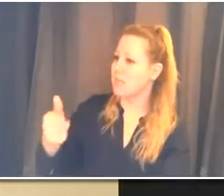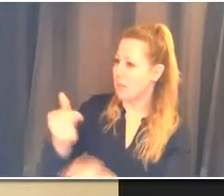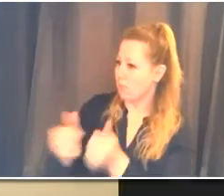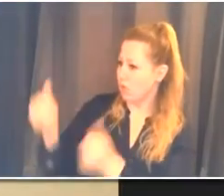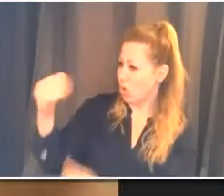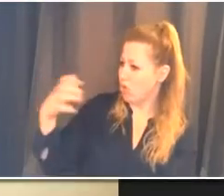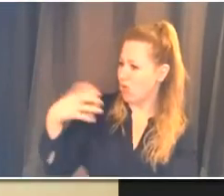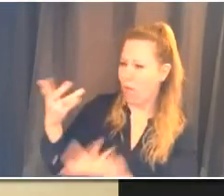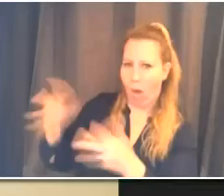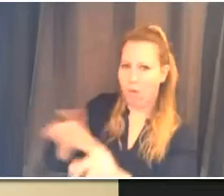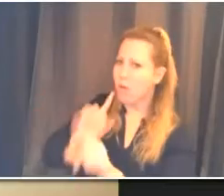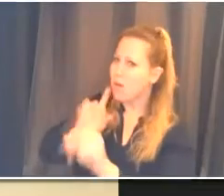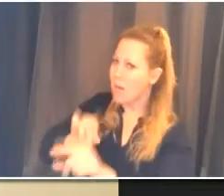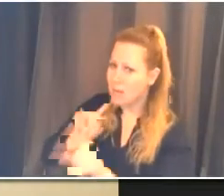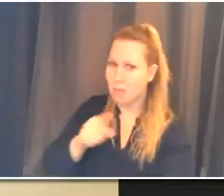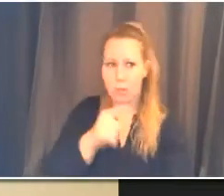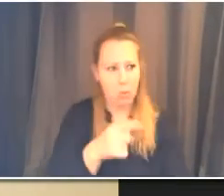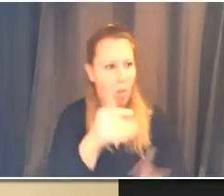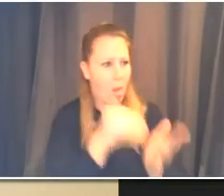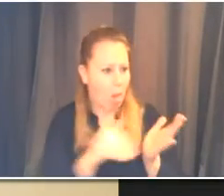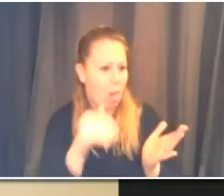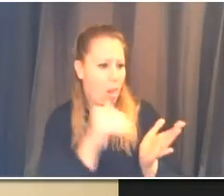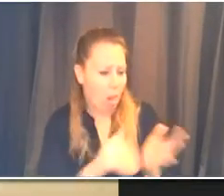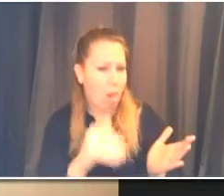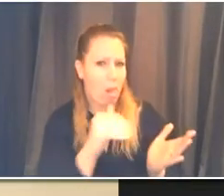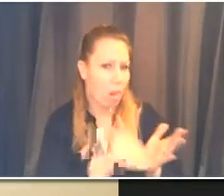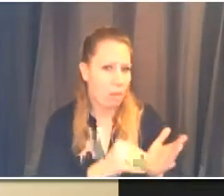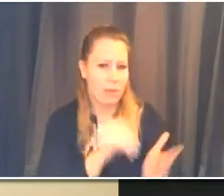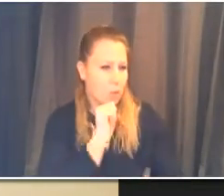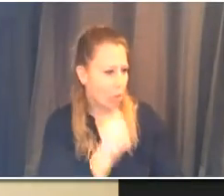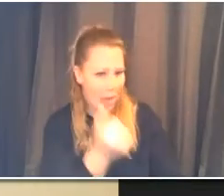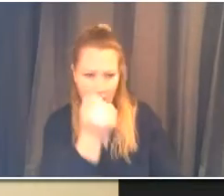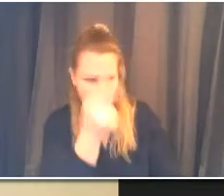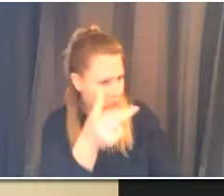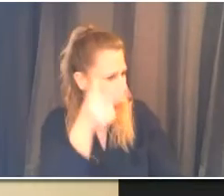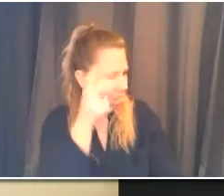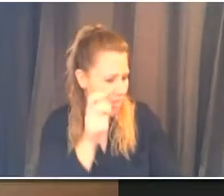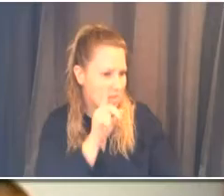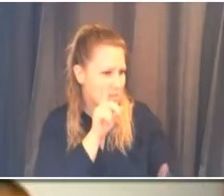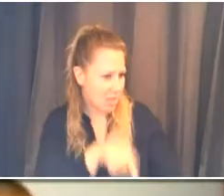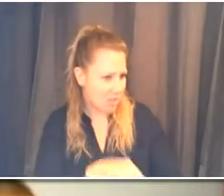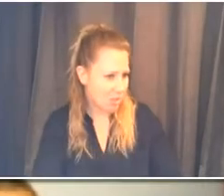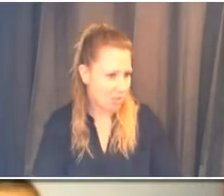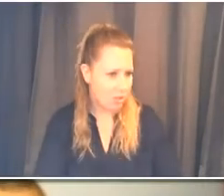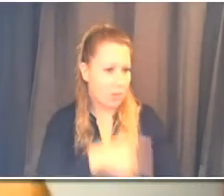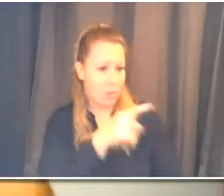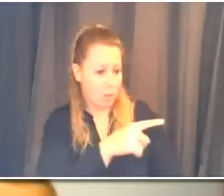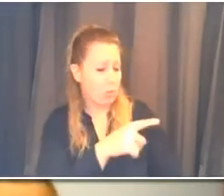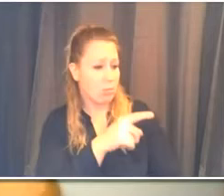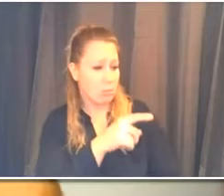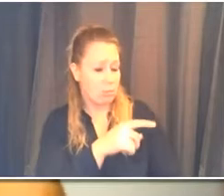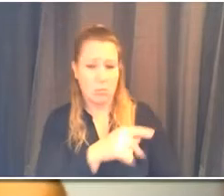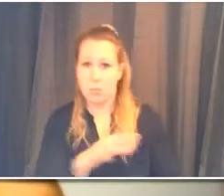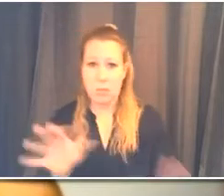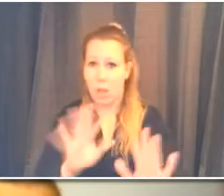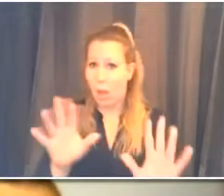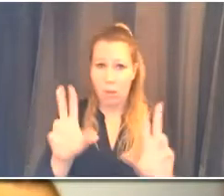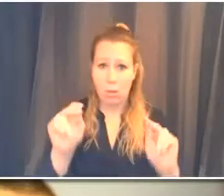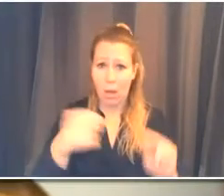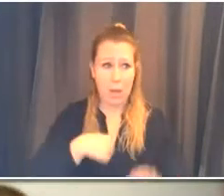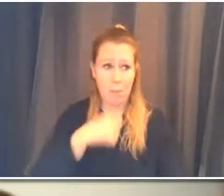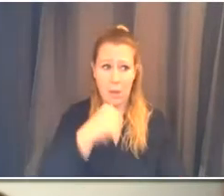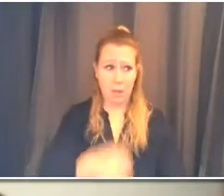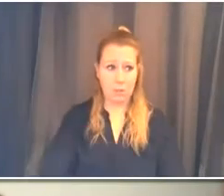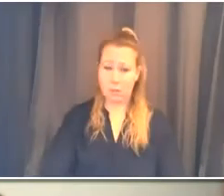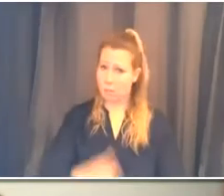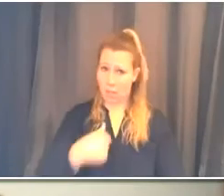that 177% of dbos were out and we didn't have a meaningful way position you said that there wasn't any